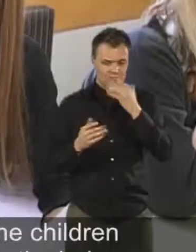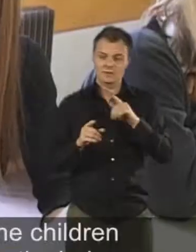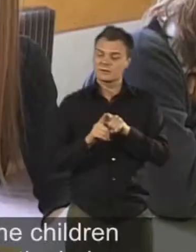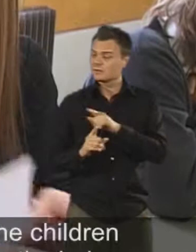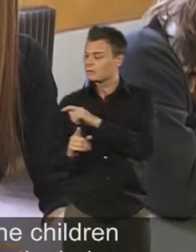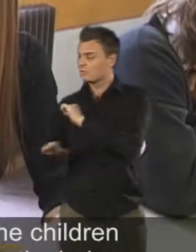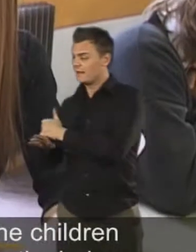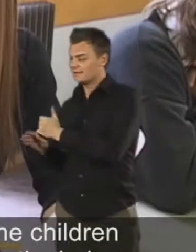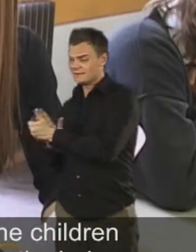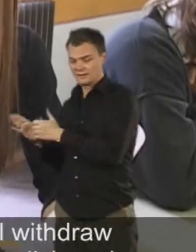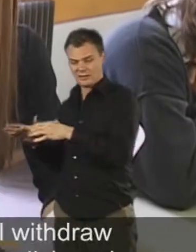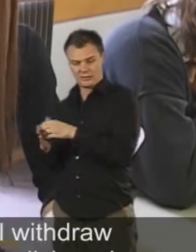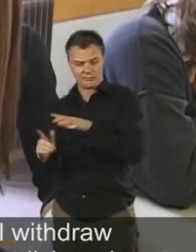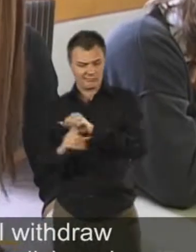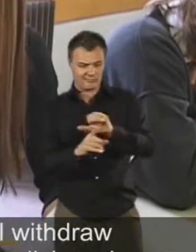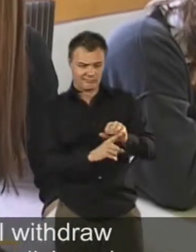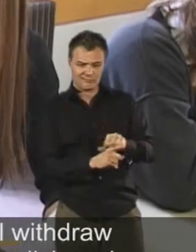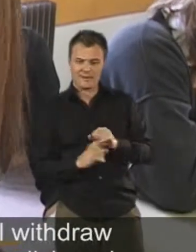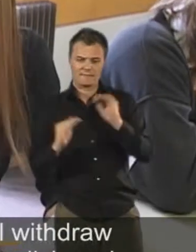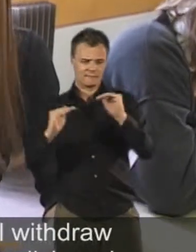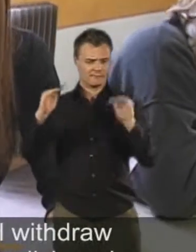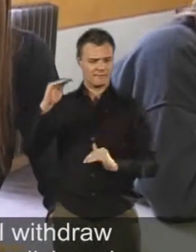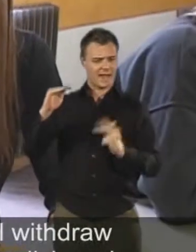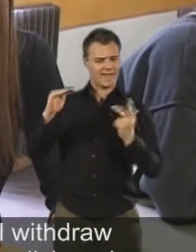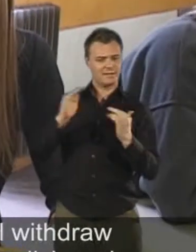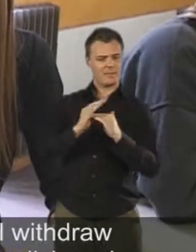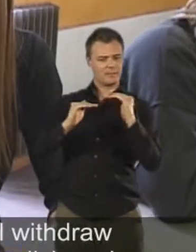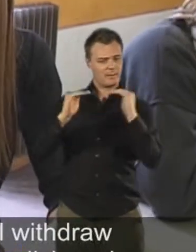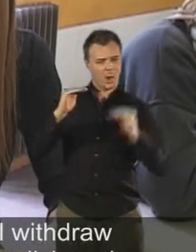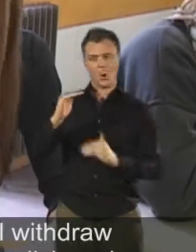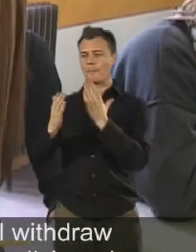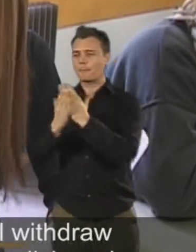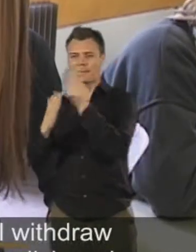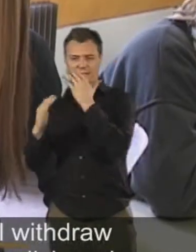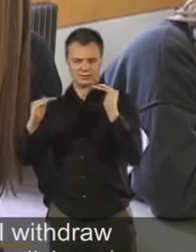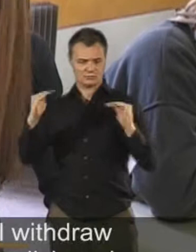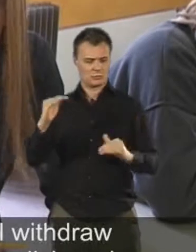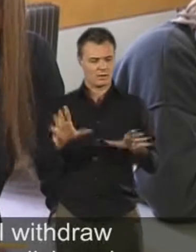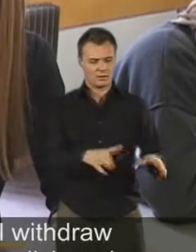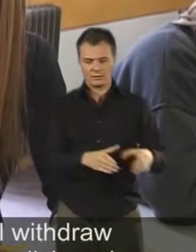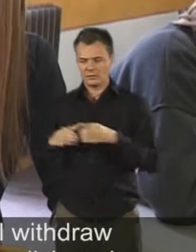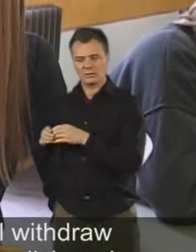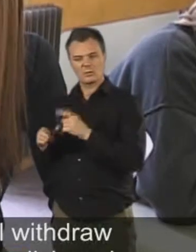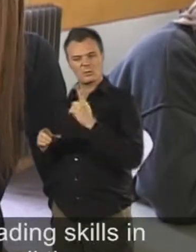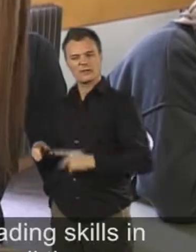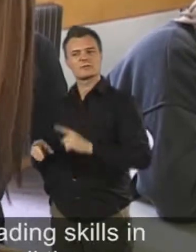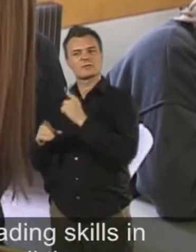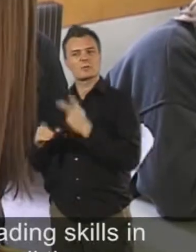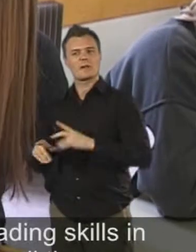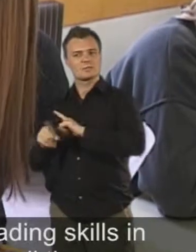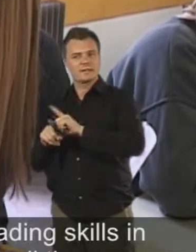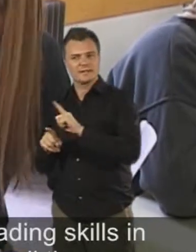children whose reading age is 18 months below their chronological age, and they will withdraw them once or twice a week from English and